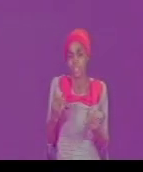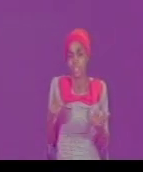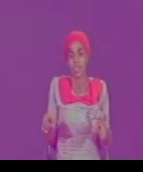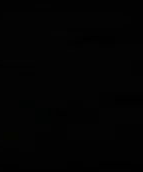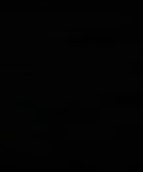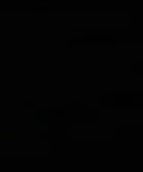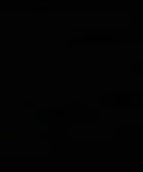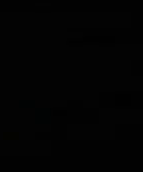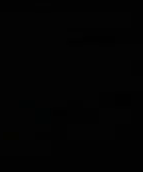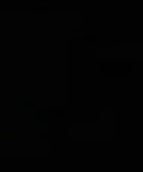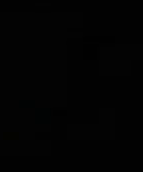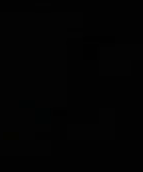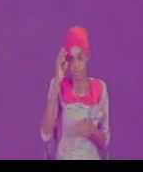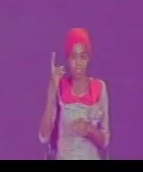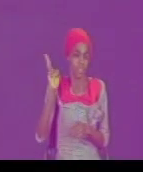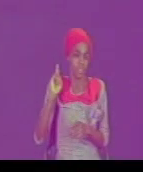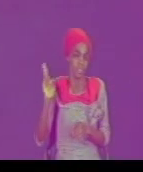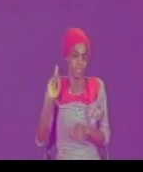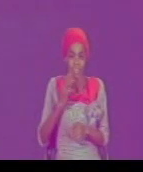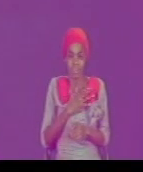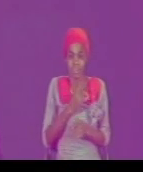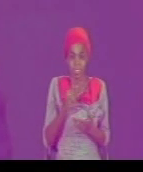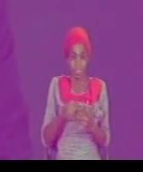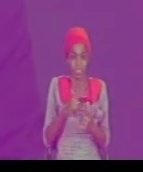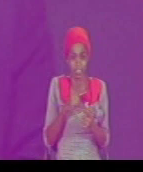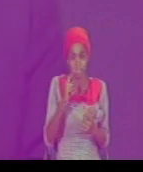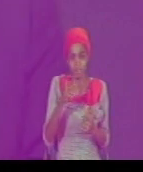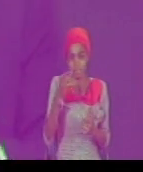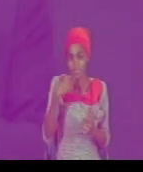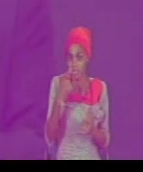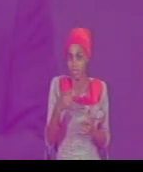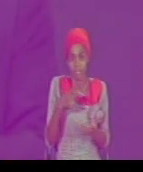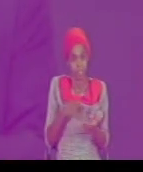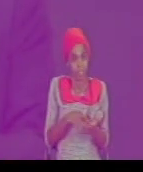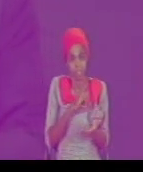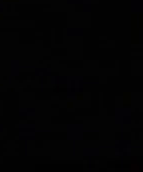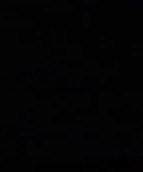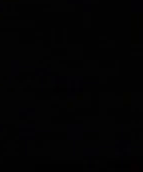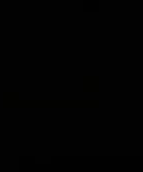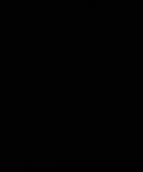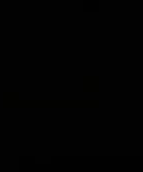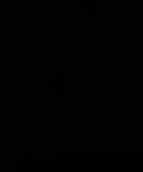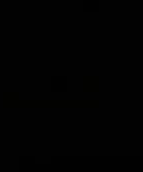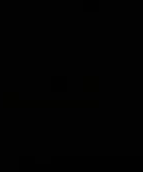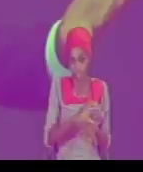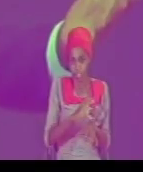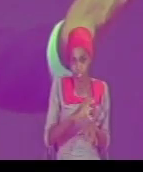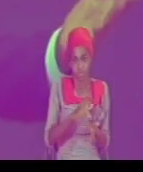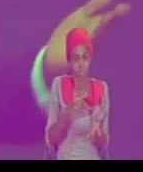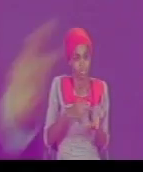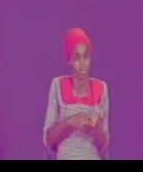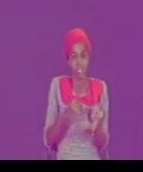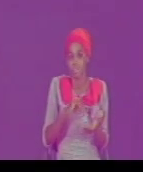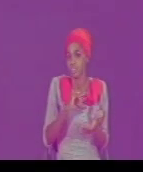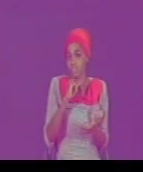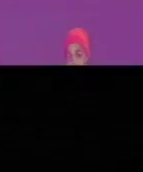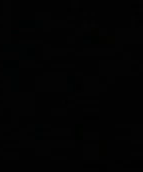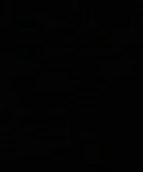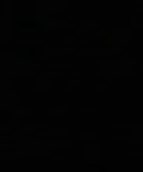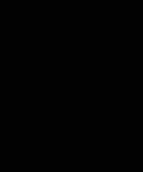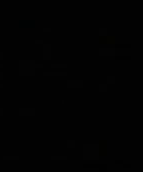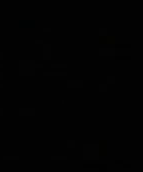then you say that one is not for church, that one is not for worshiping the Lord, that one is